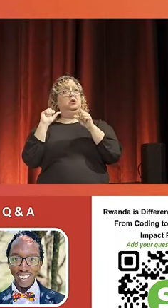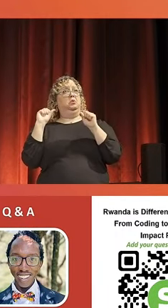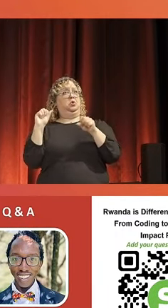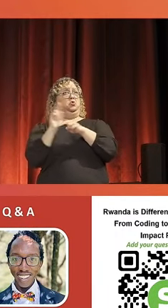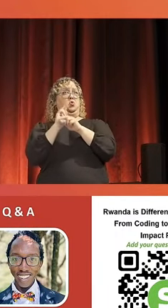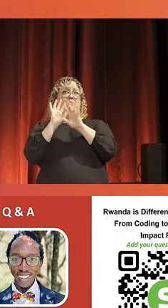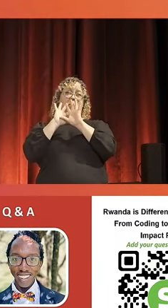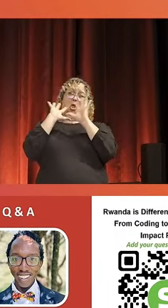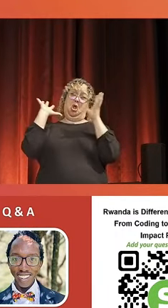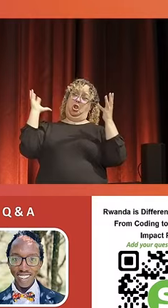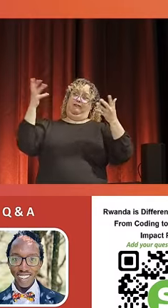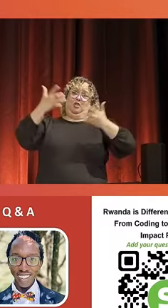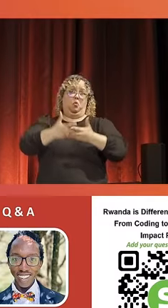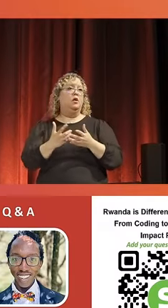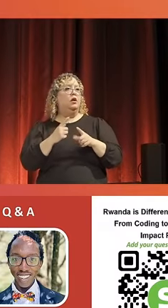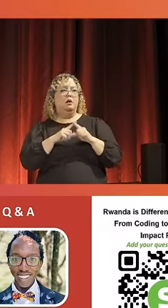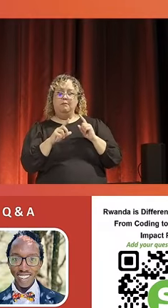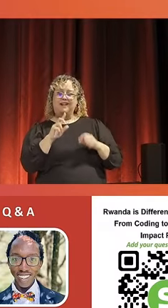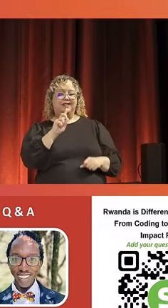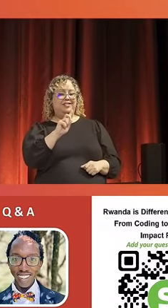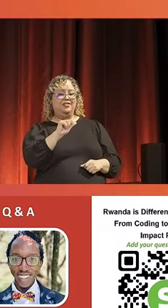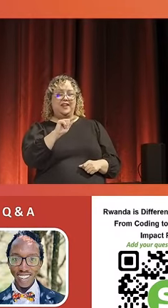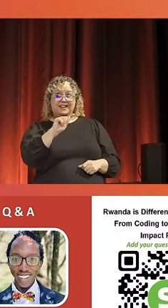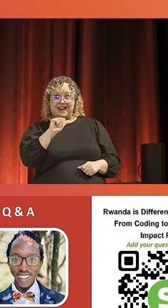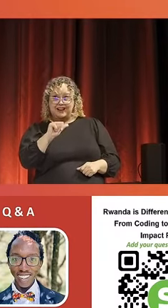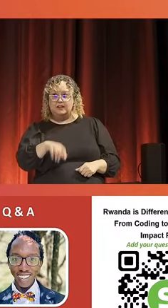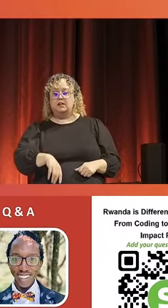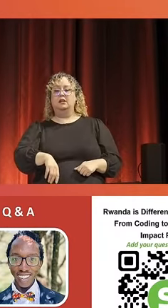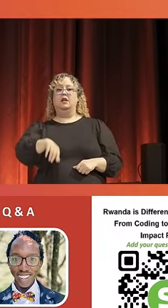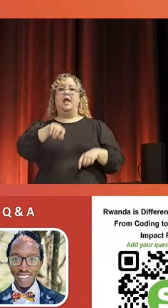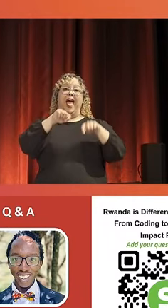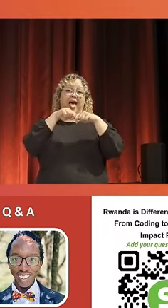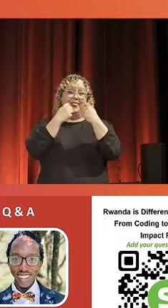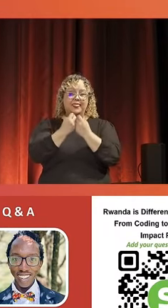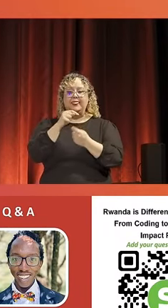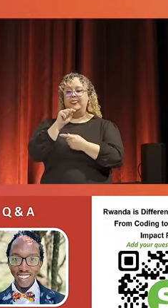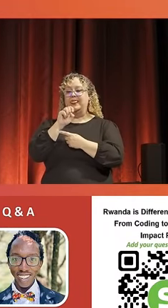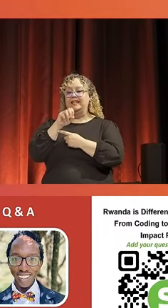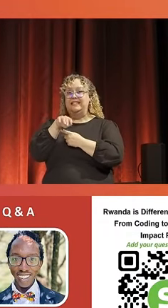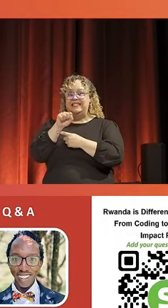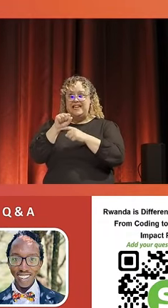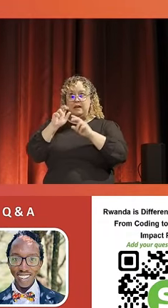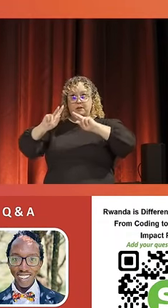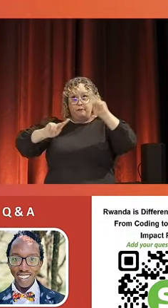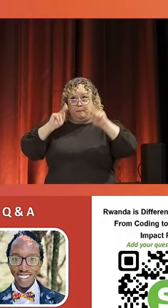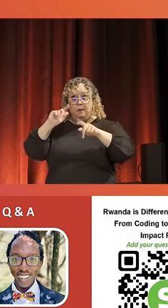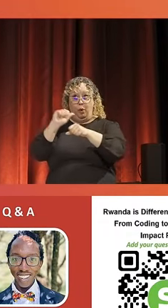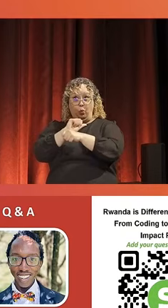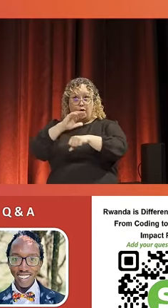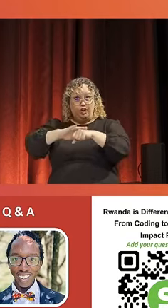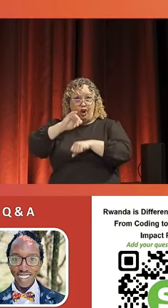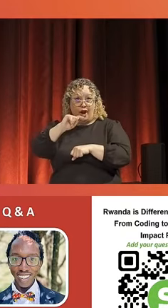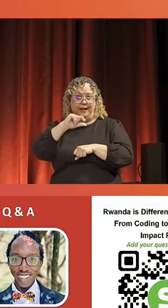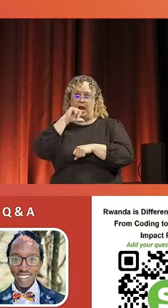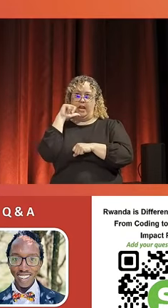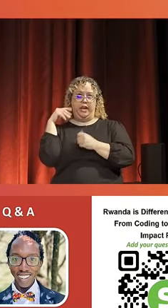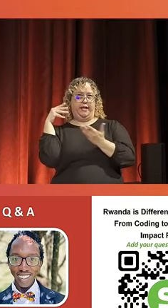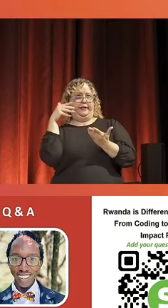time, the data and the teams are not normally in the place over there. And I